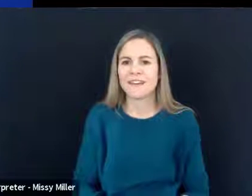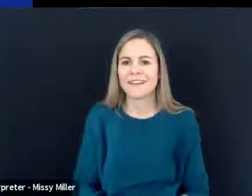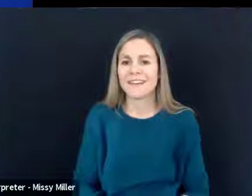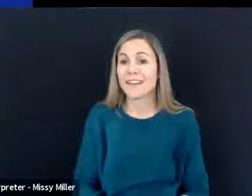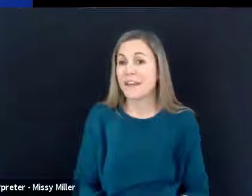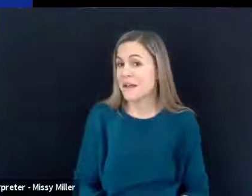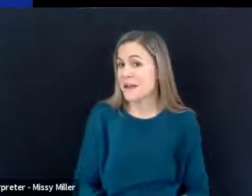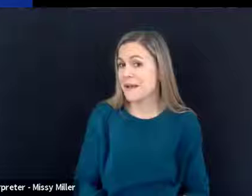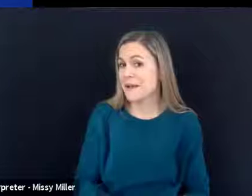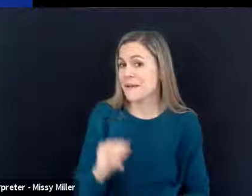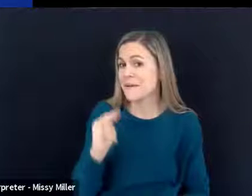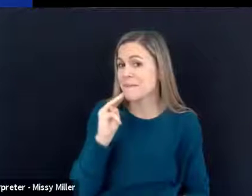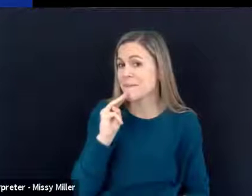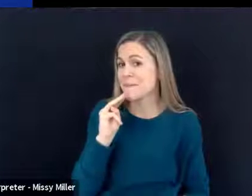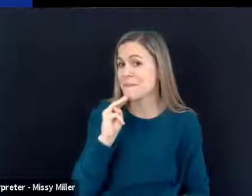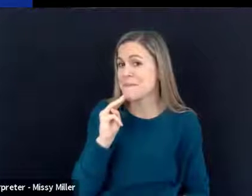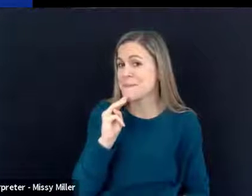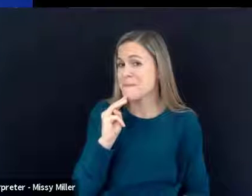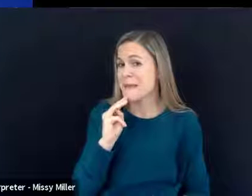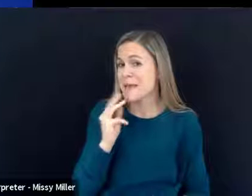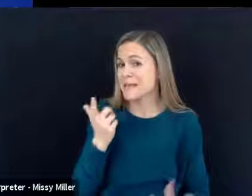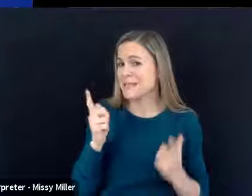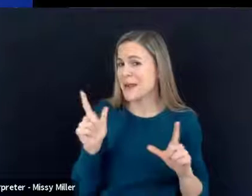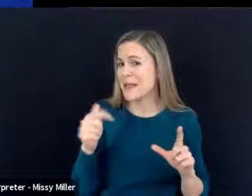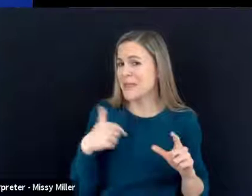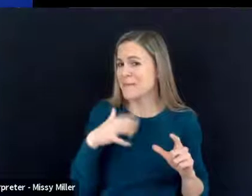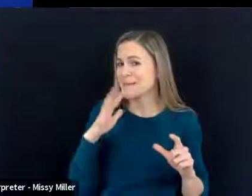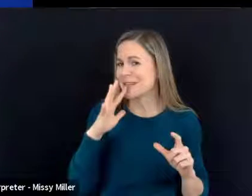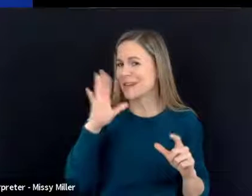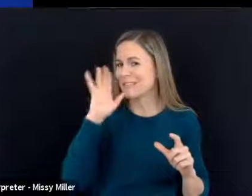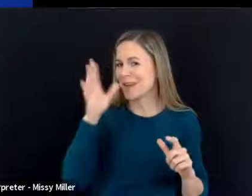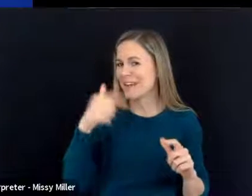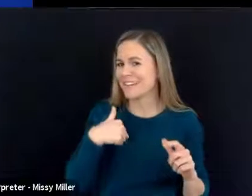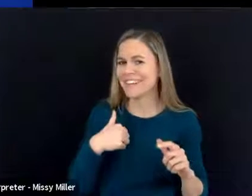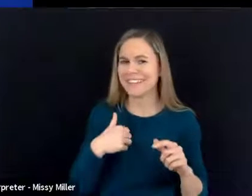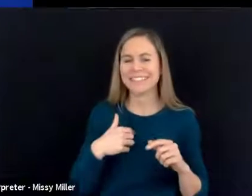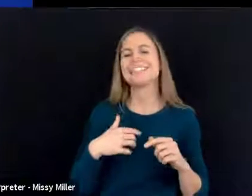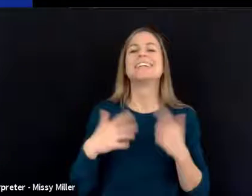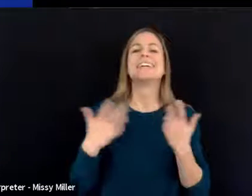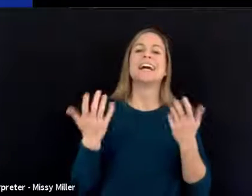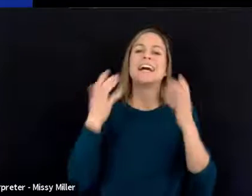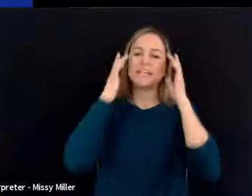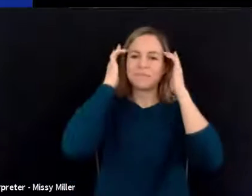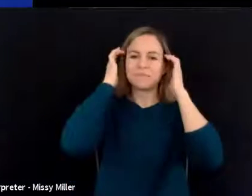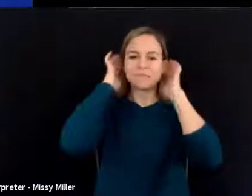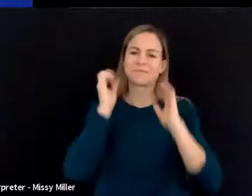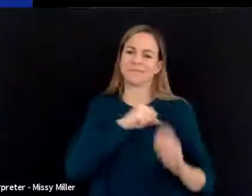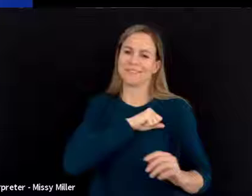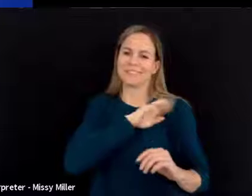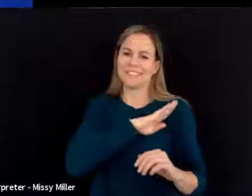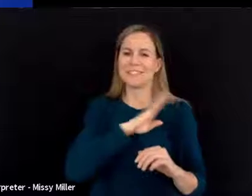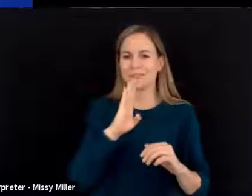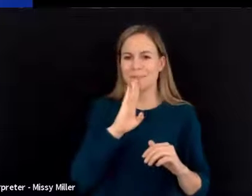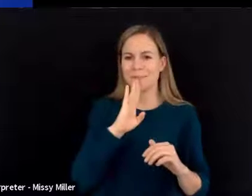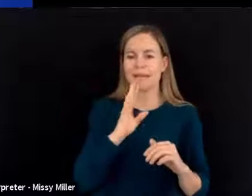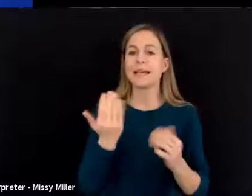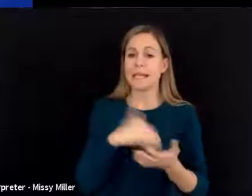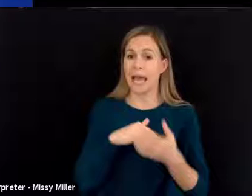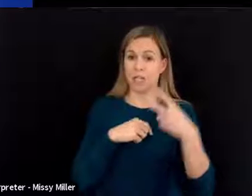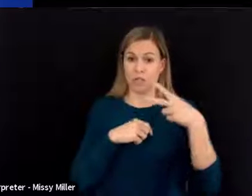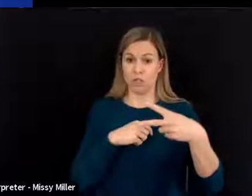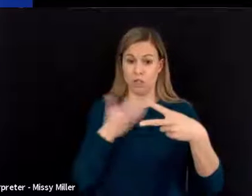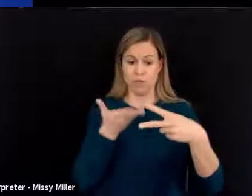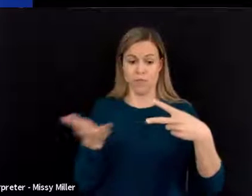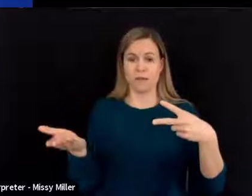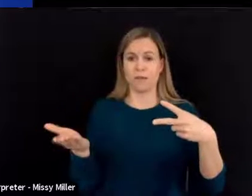This is Susan. I guess Megan's going to let me talk, so I'll talk. Again, 2 things.